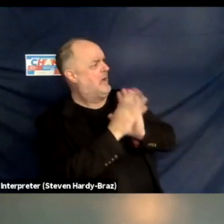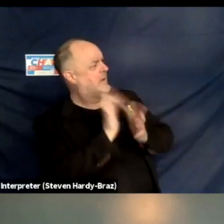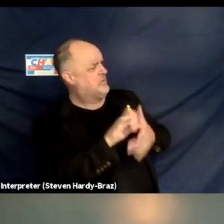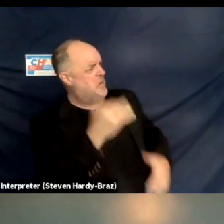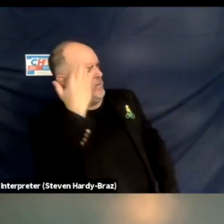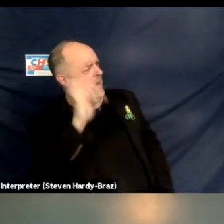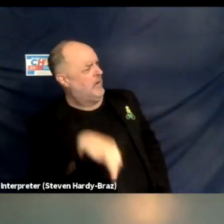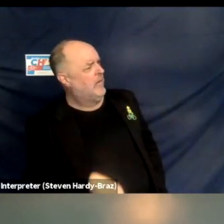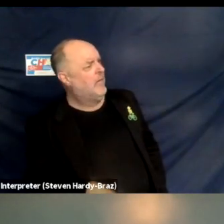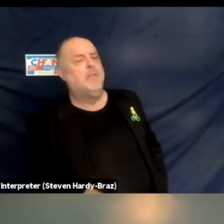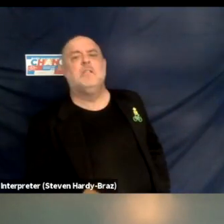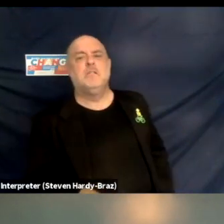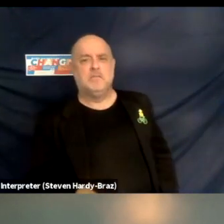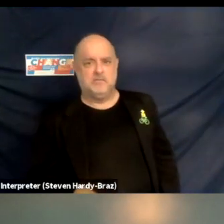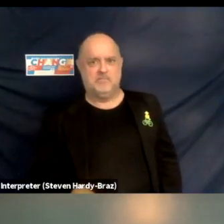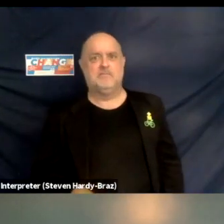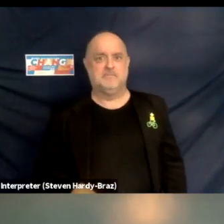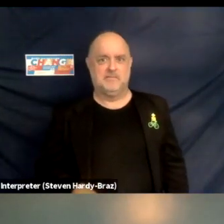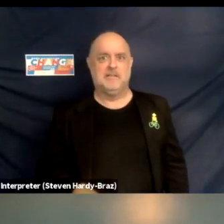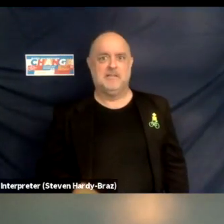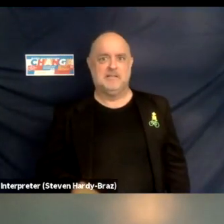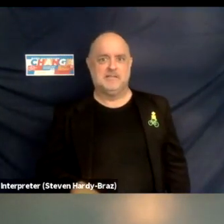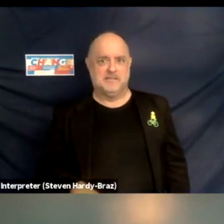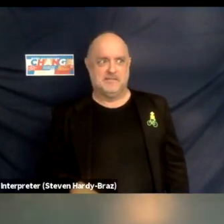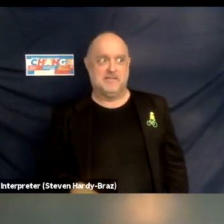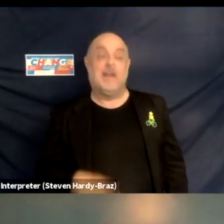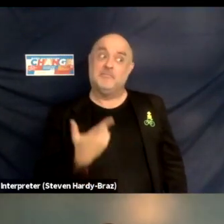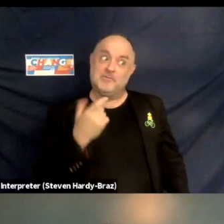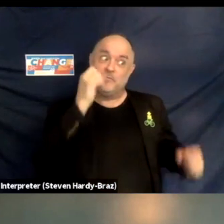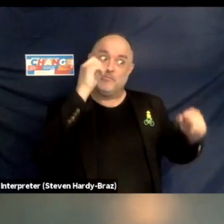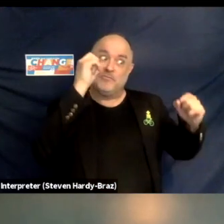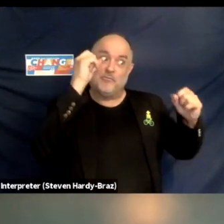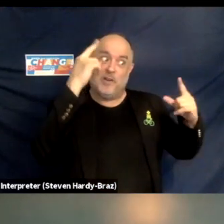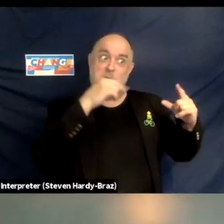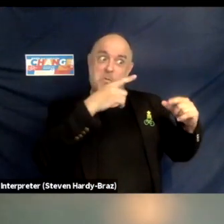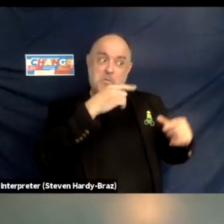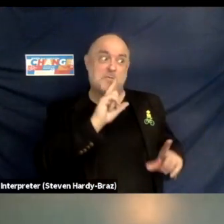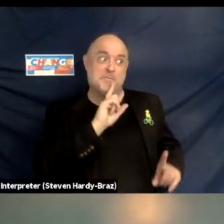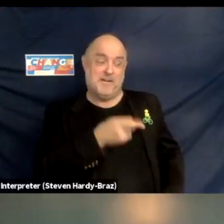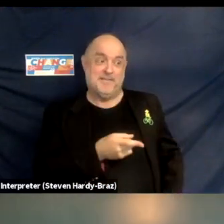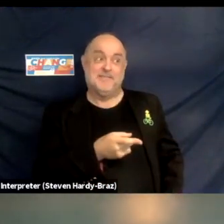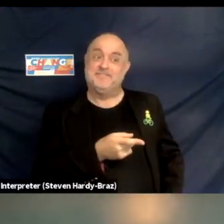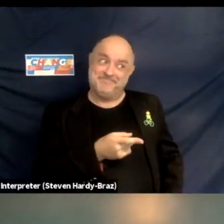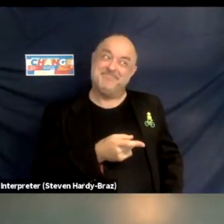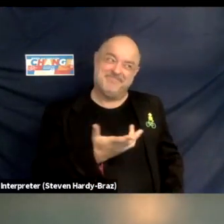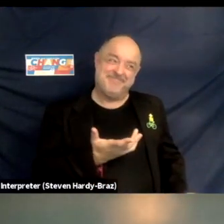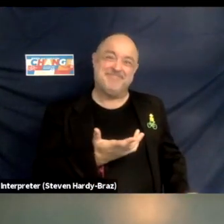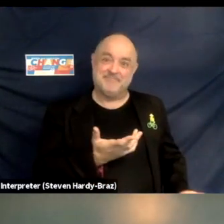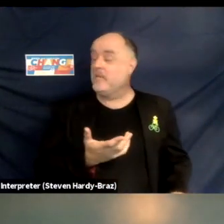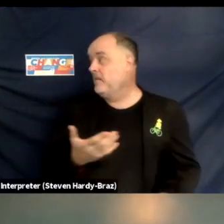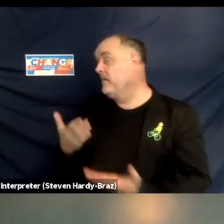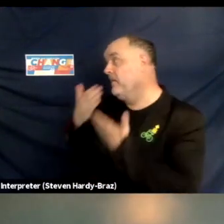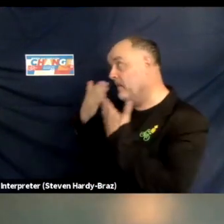that. And you won't be surprised to see the demographics of who's responding to our surveys right now. Thank you.